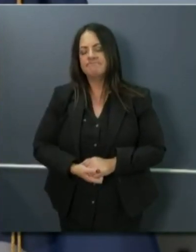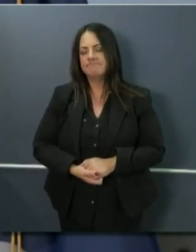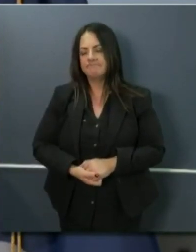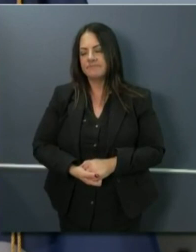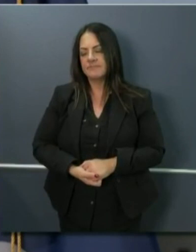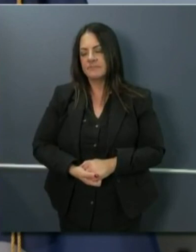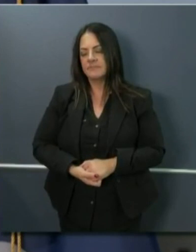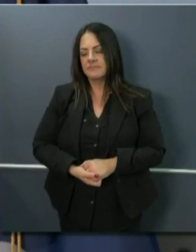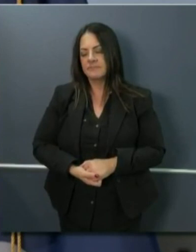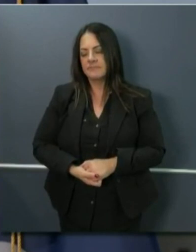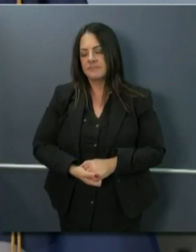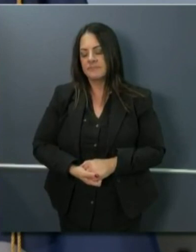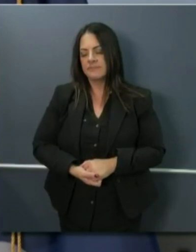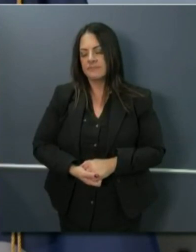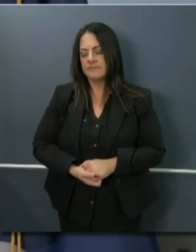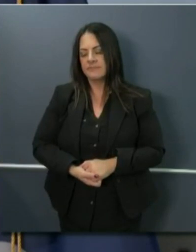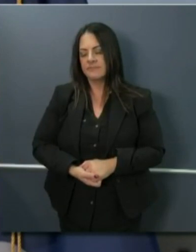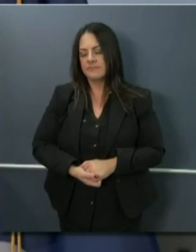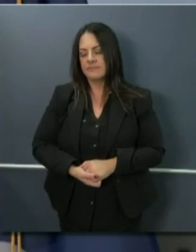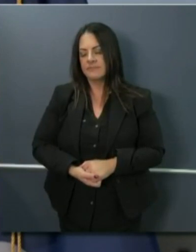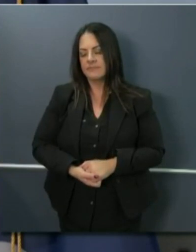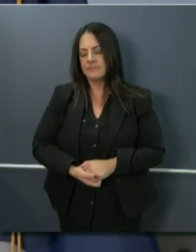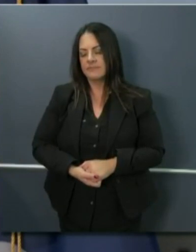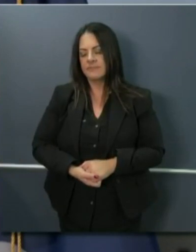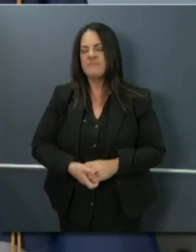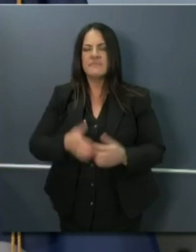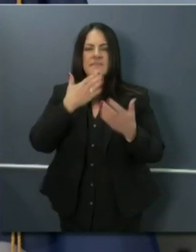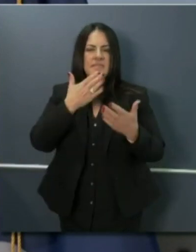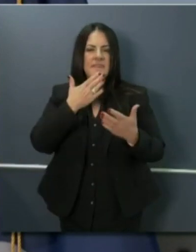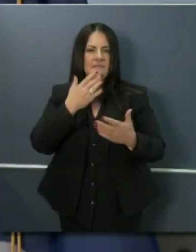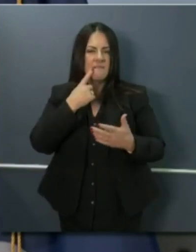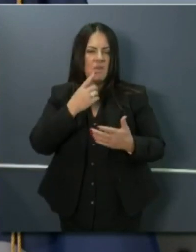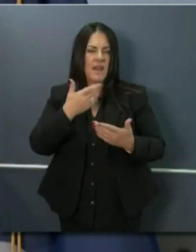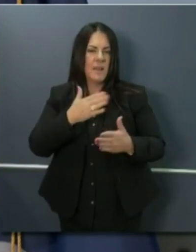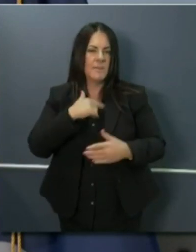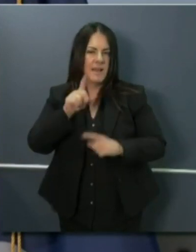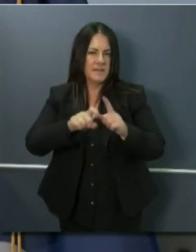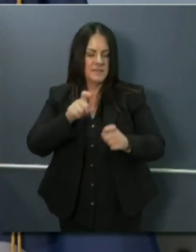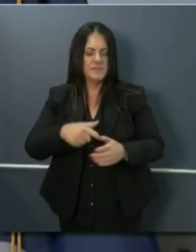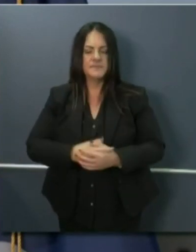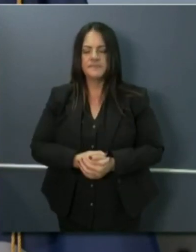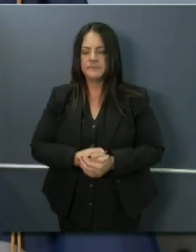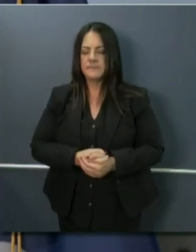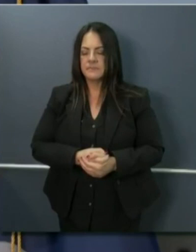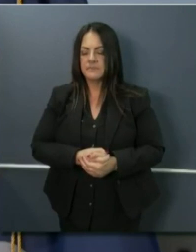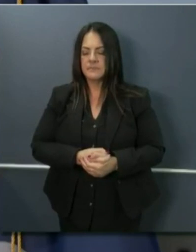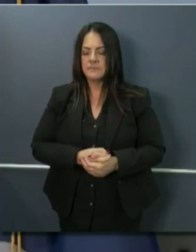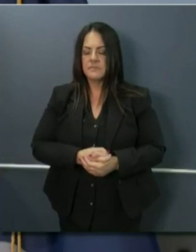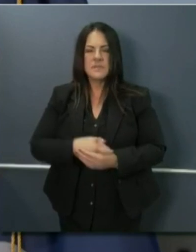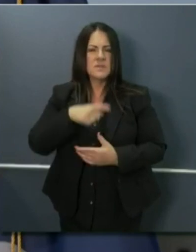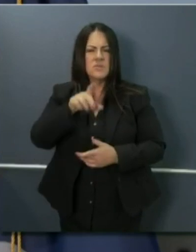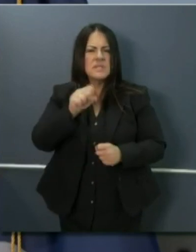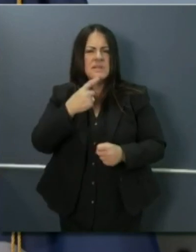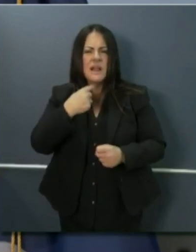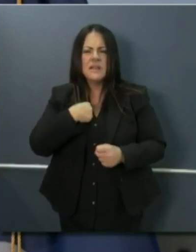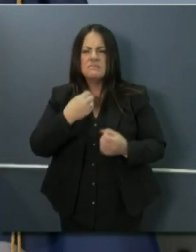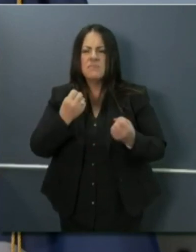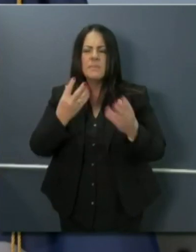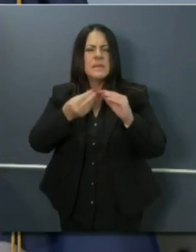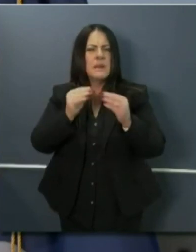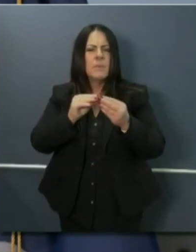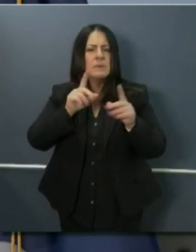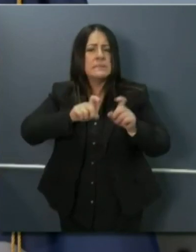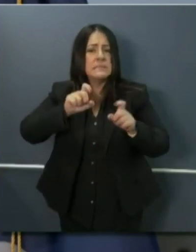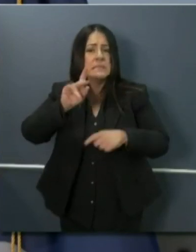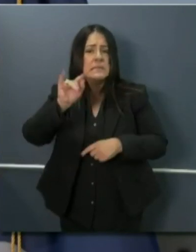Hi, Governor. Thanks for taking questions. Wanted to see if there were any updates on numbers for testing kits, as far as